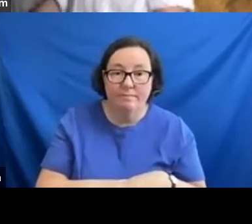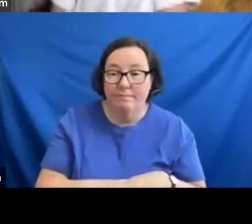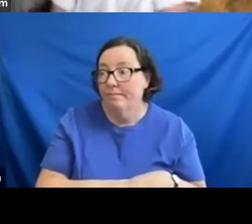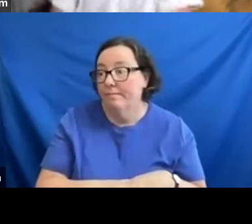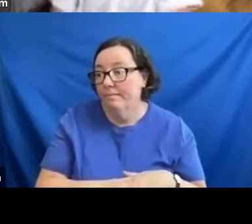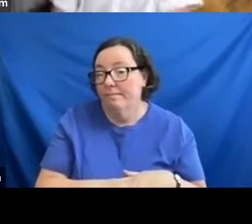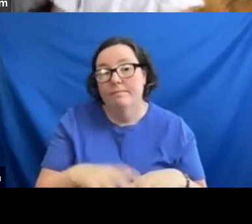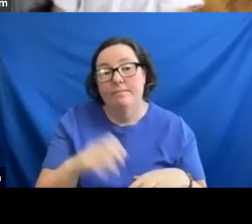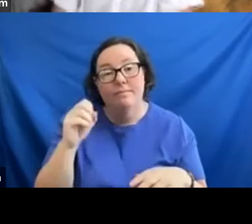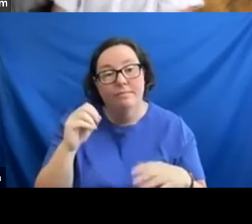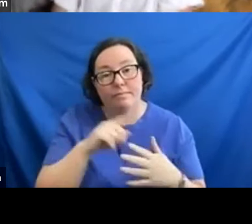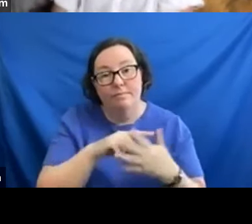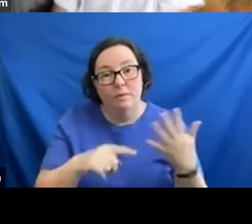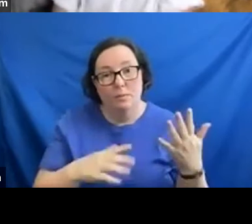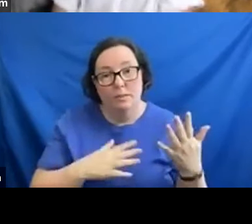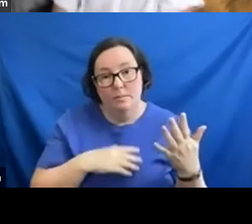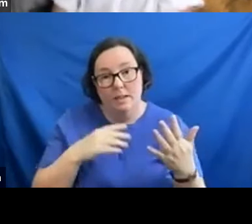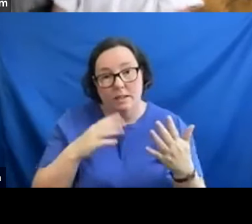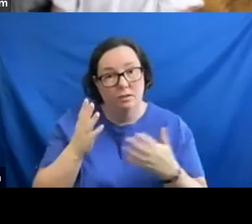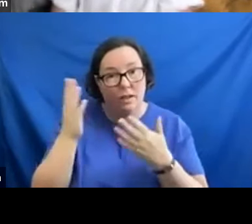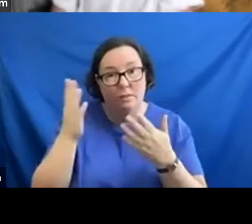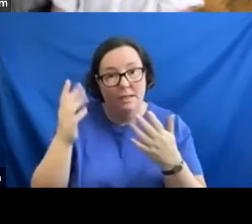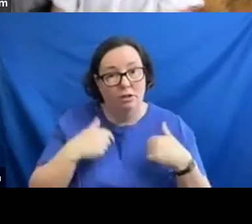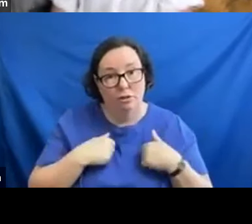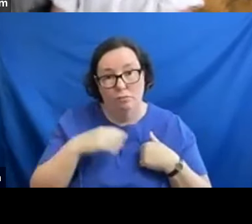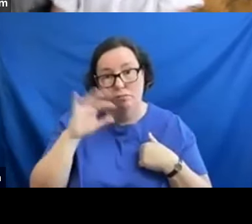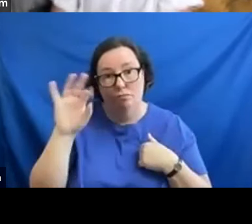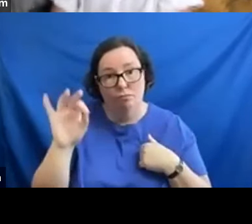And so those are a series of recommendations.